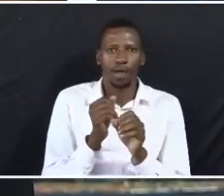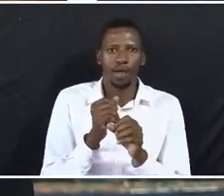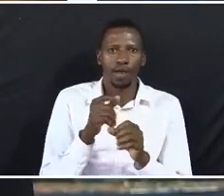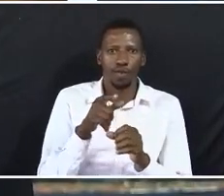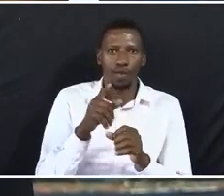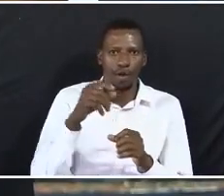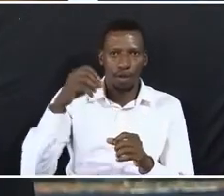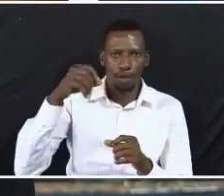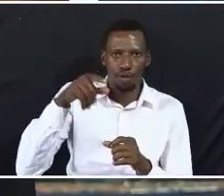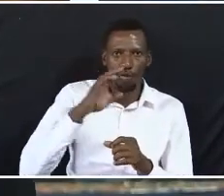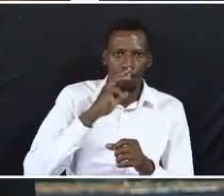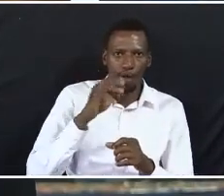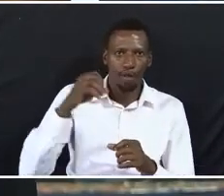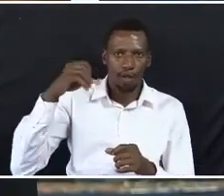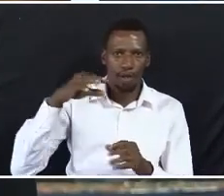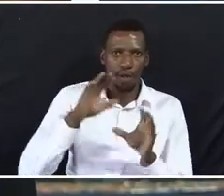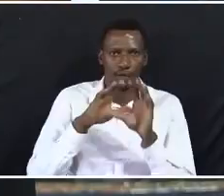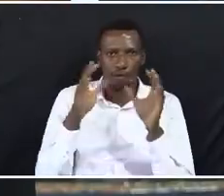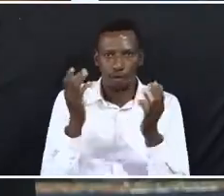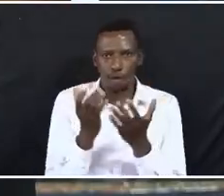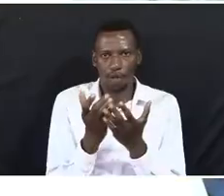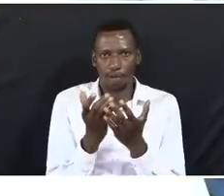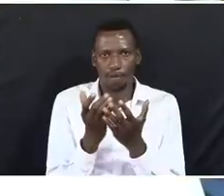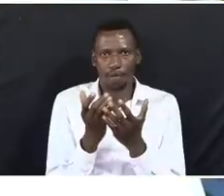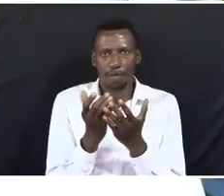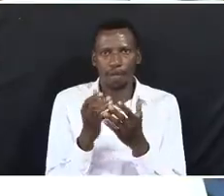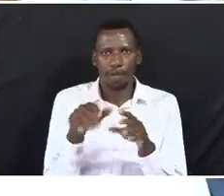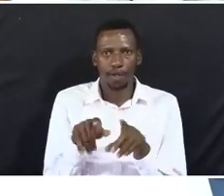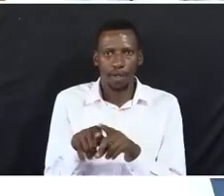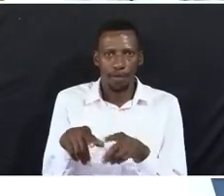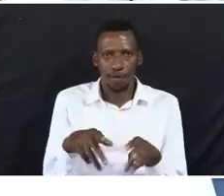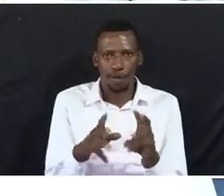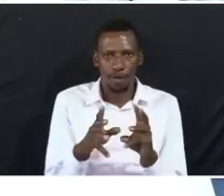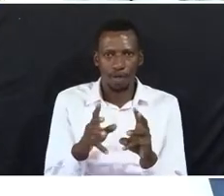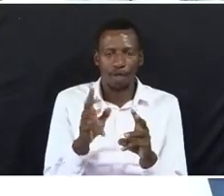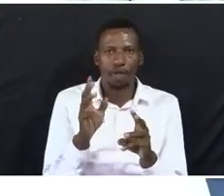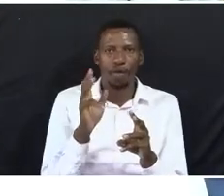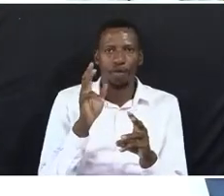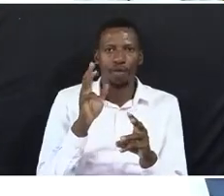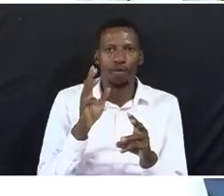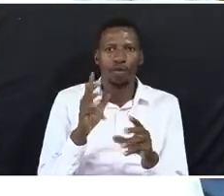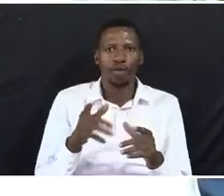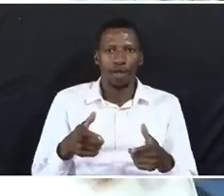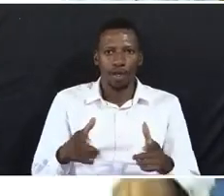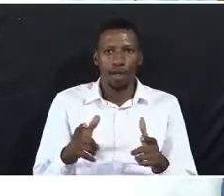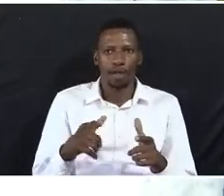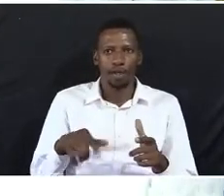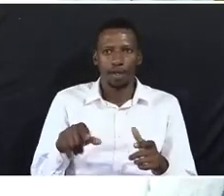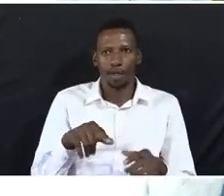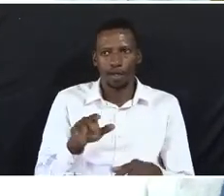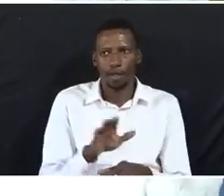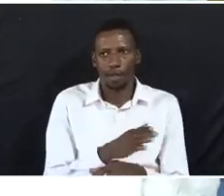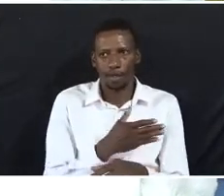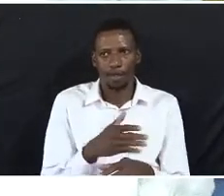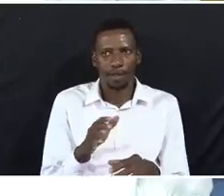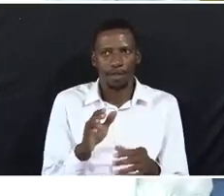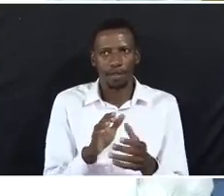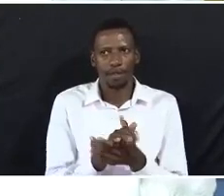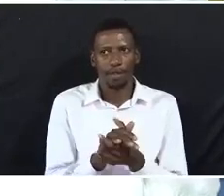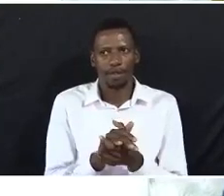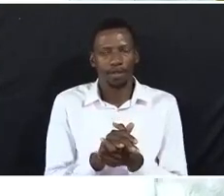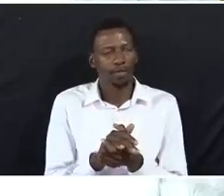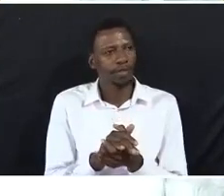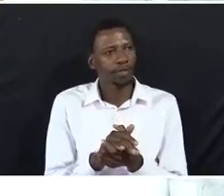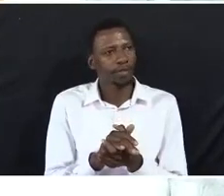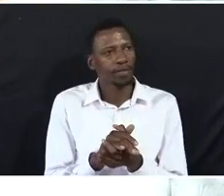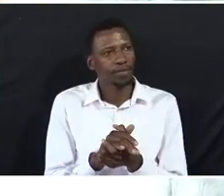may see your good deeds and praise their Father in heaven. We are going to sing a song. There is a candle